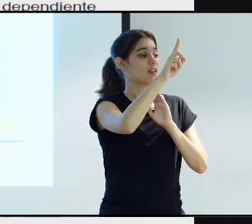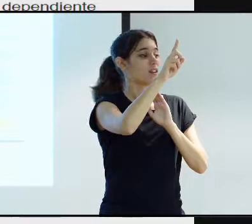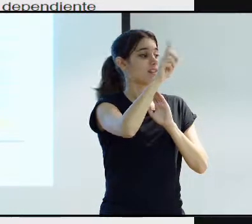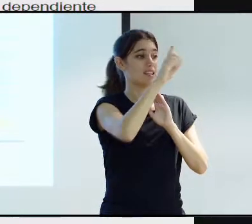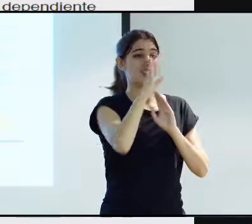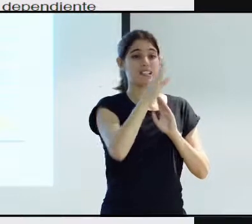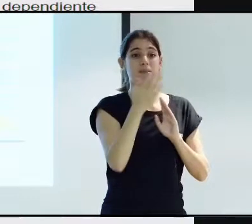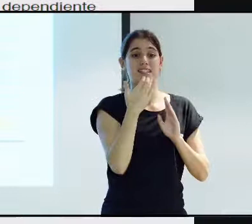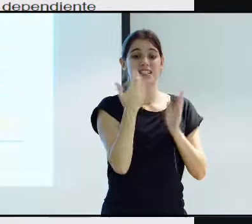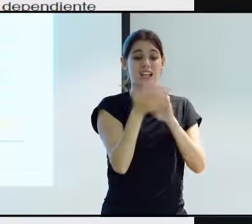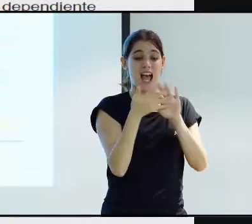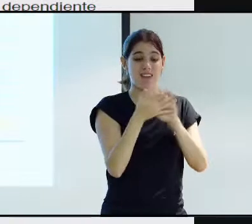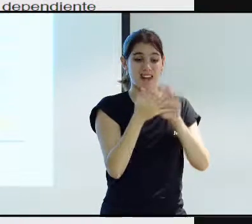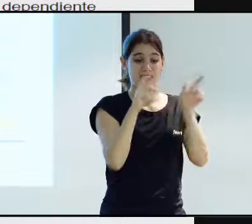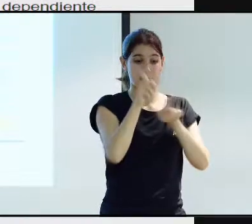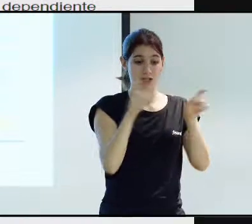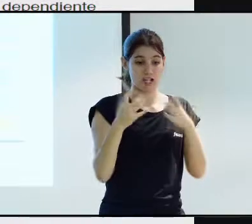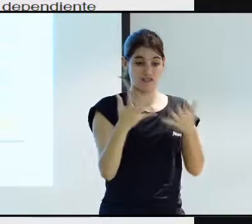come from